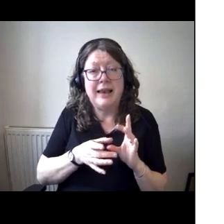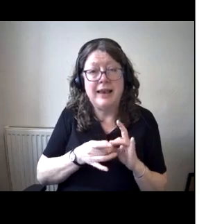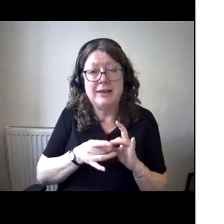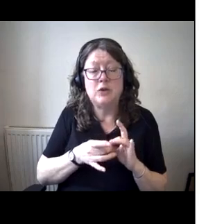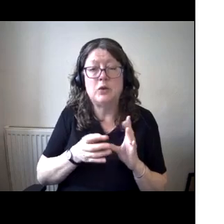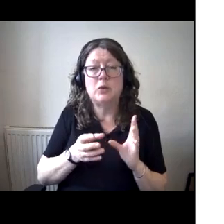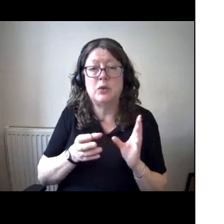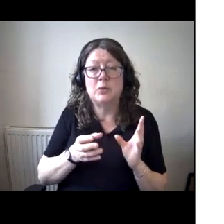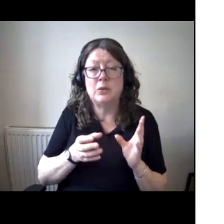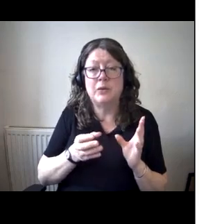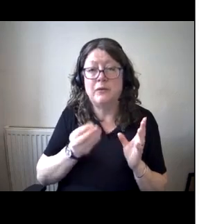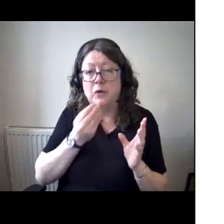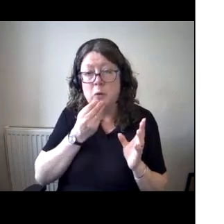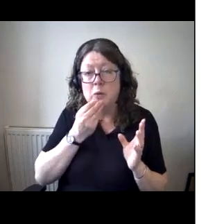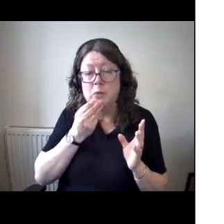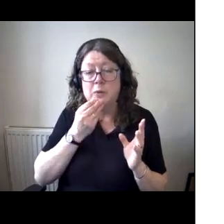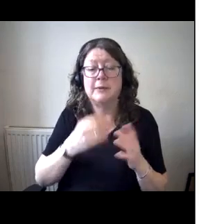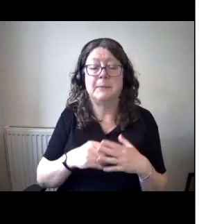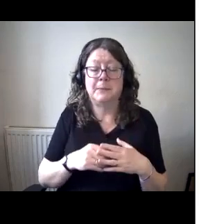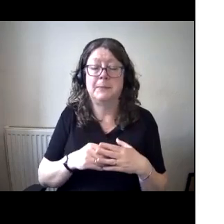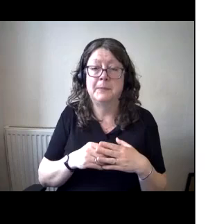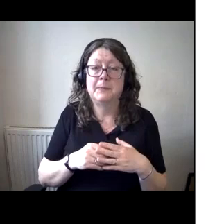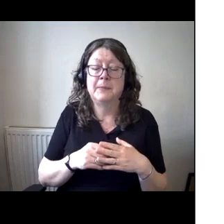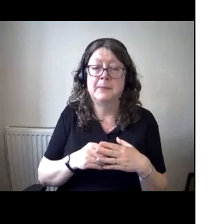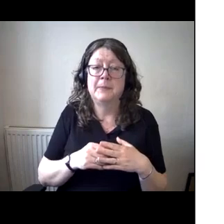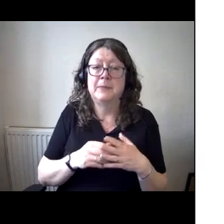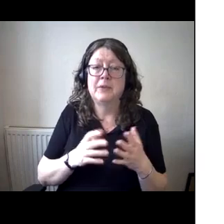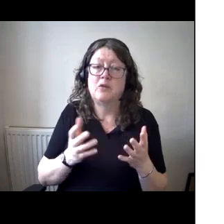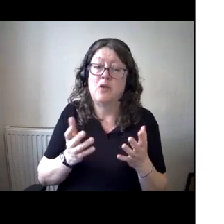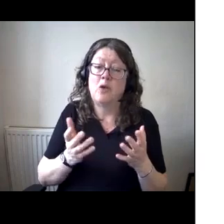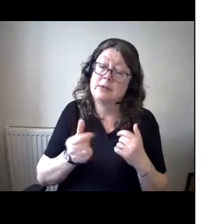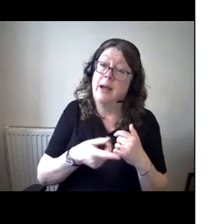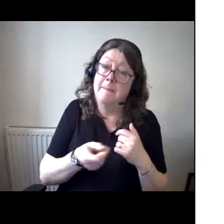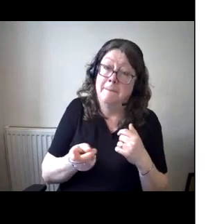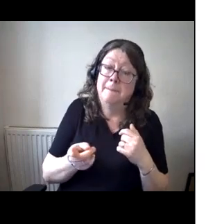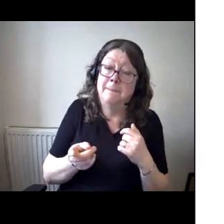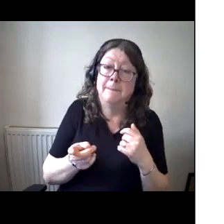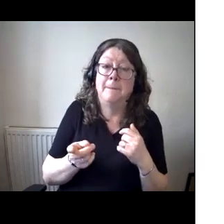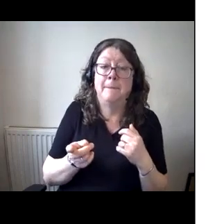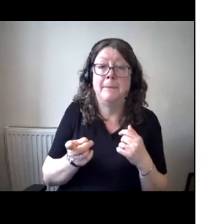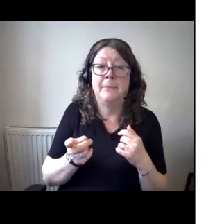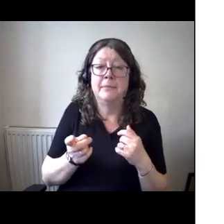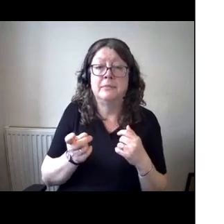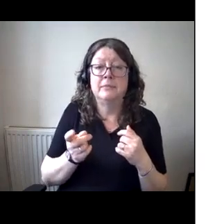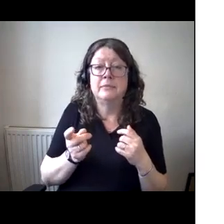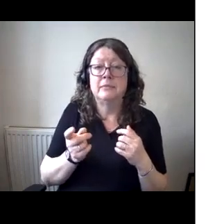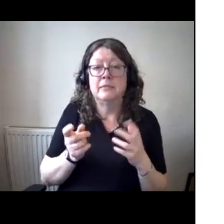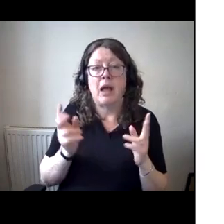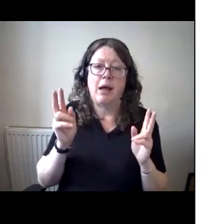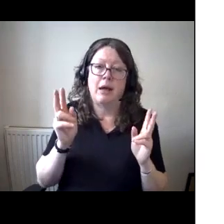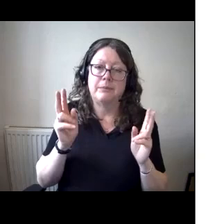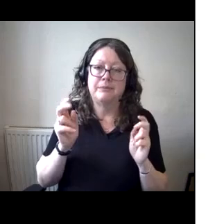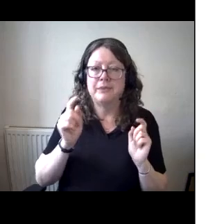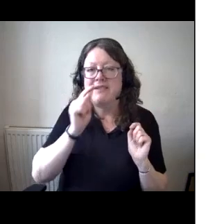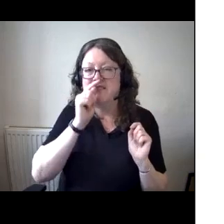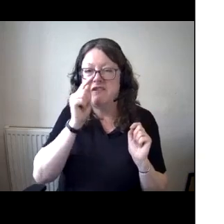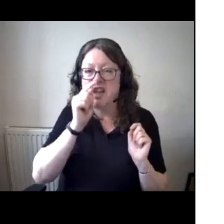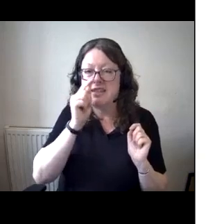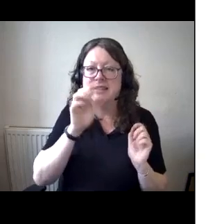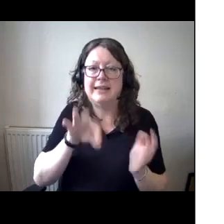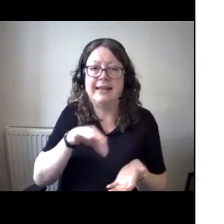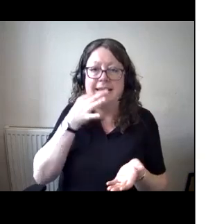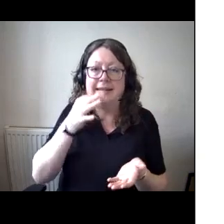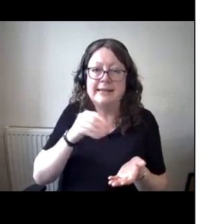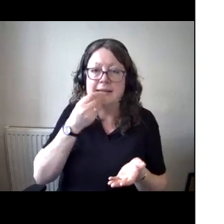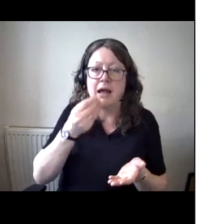of textures in terms of food. So we might see for some of our young people that they are picky or fussy eaters because